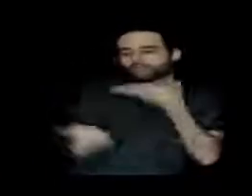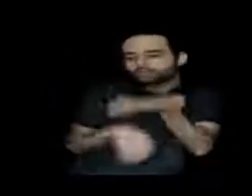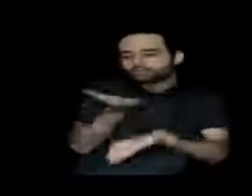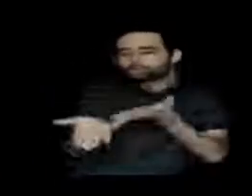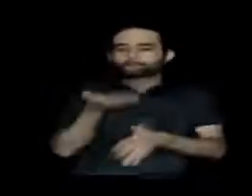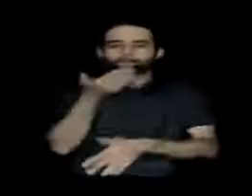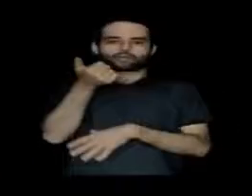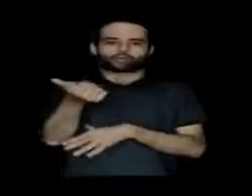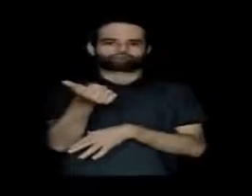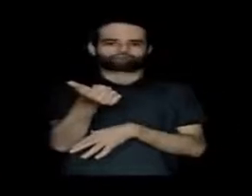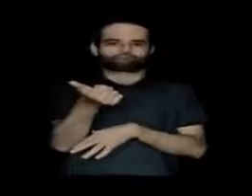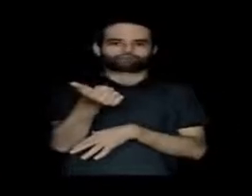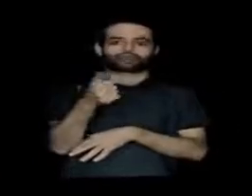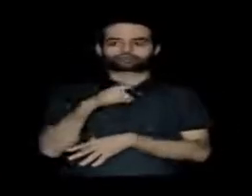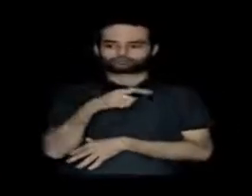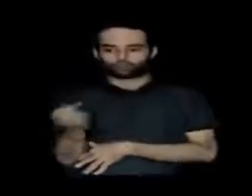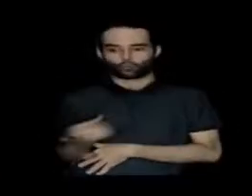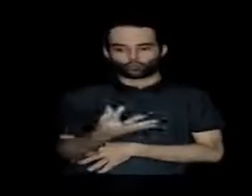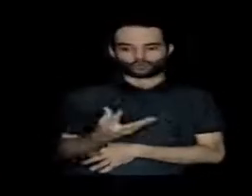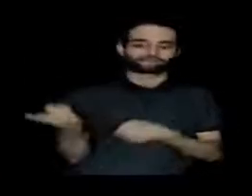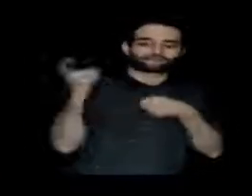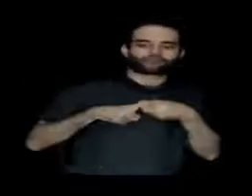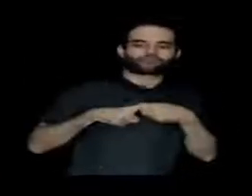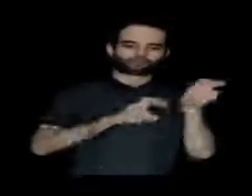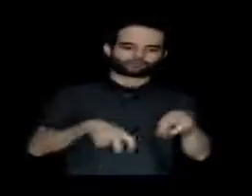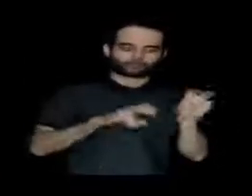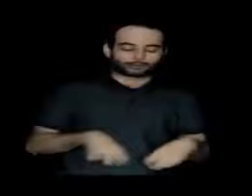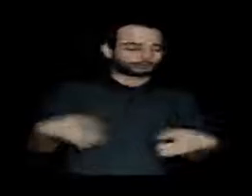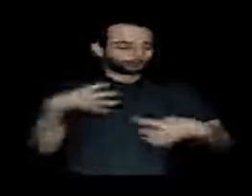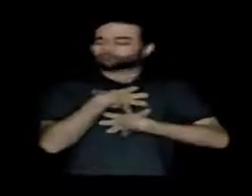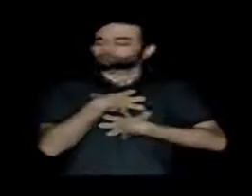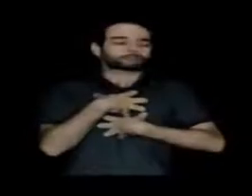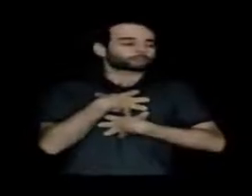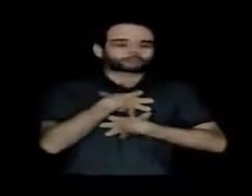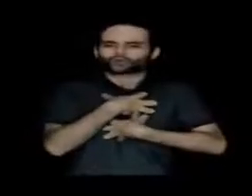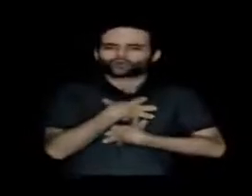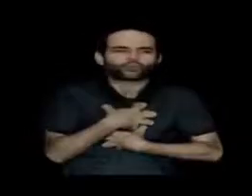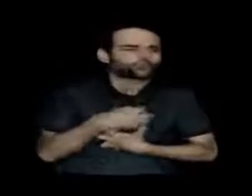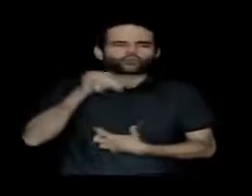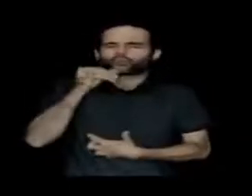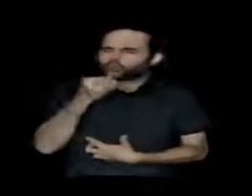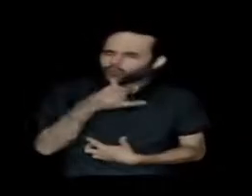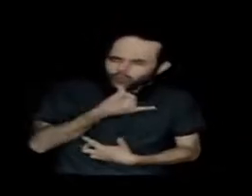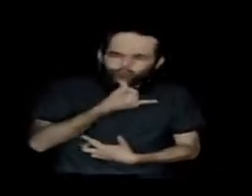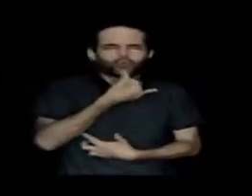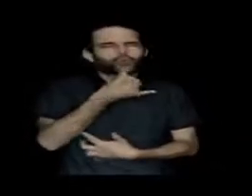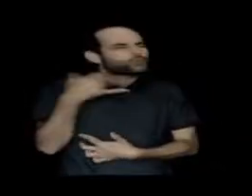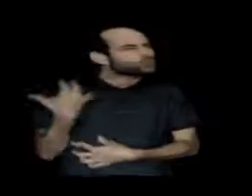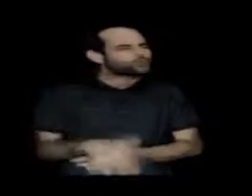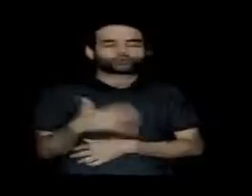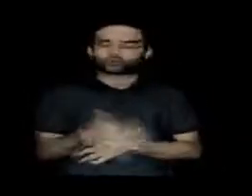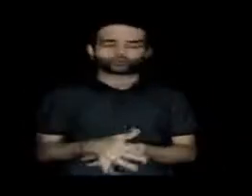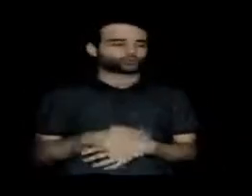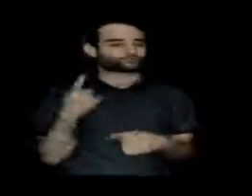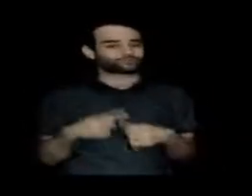conditions in the country, since we had left Itabuna and didn't have those conditions. The first help that you